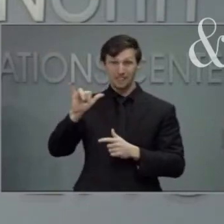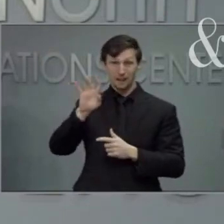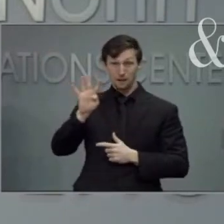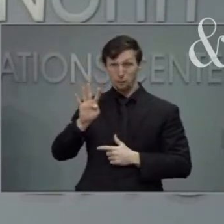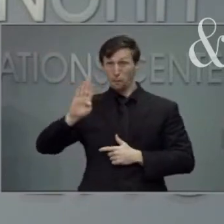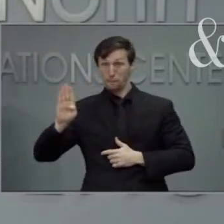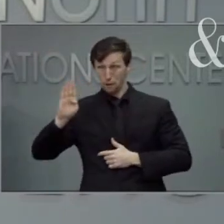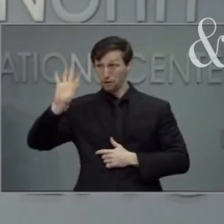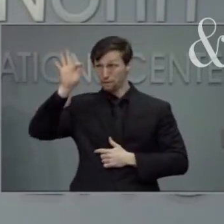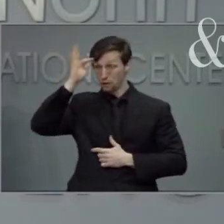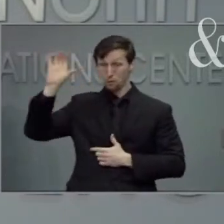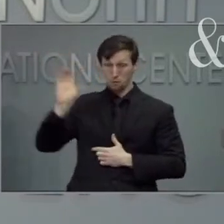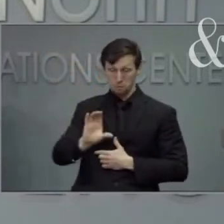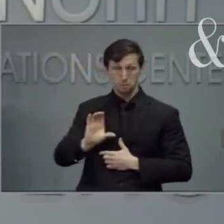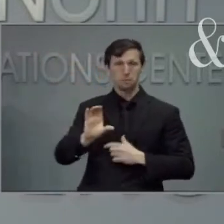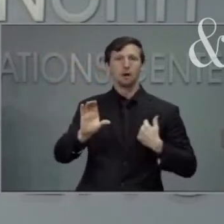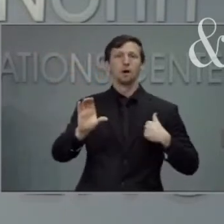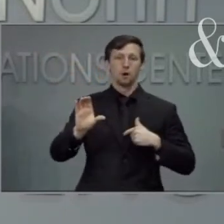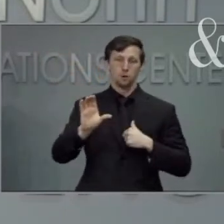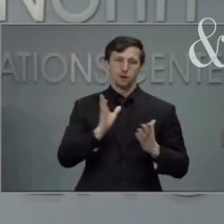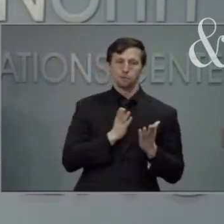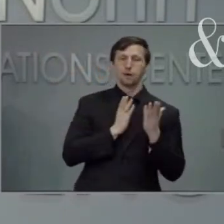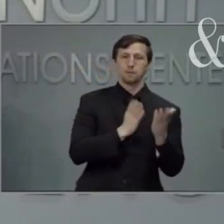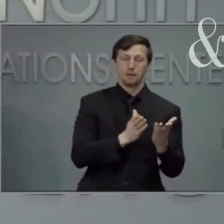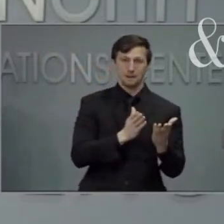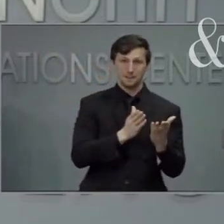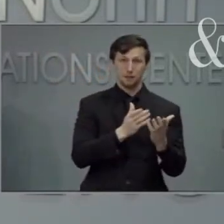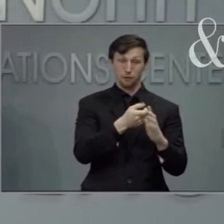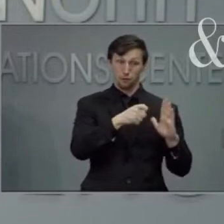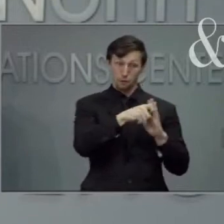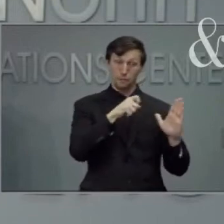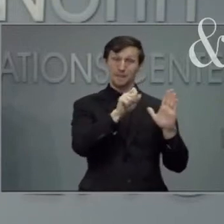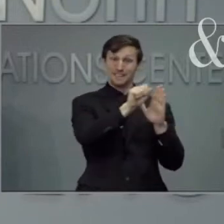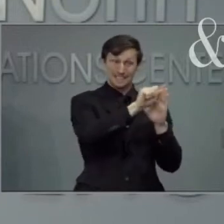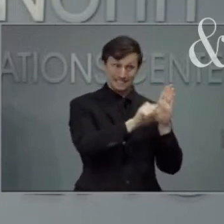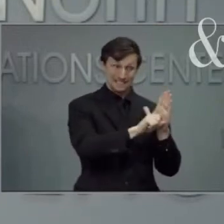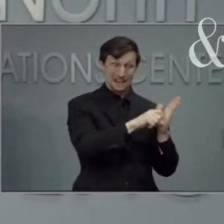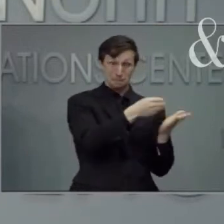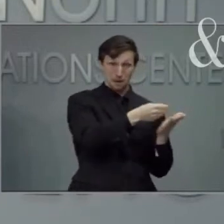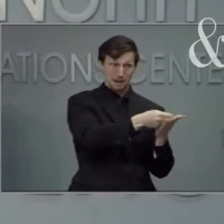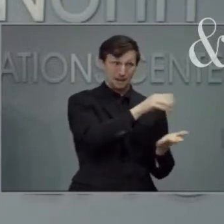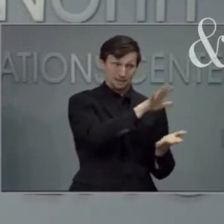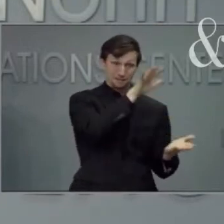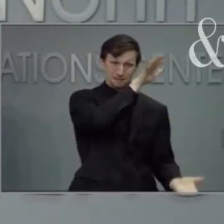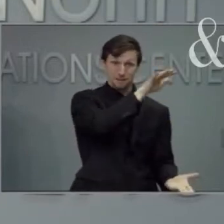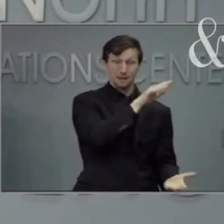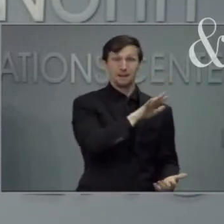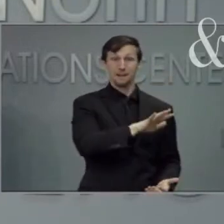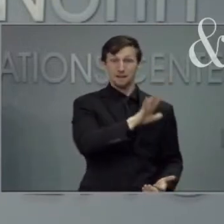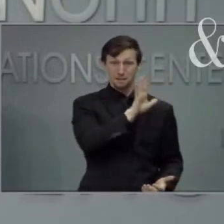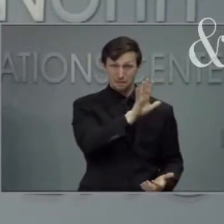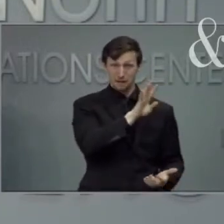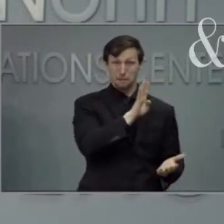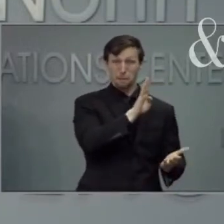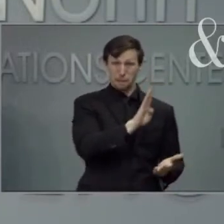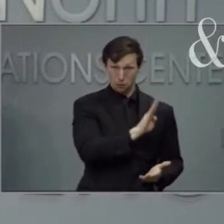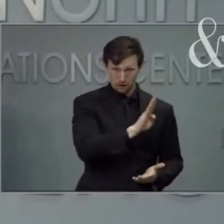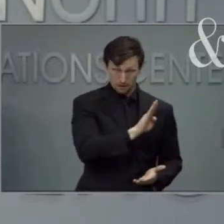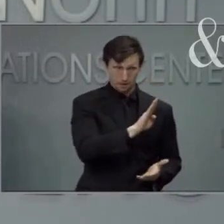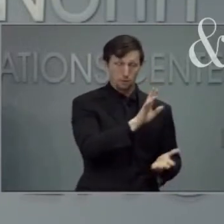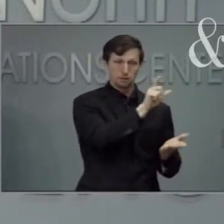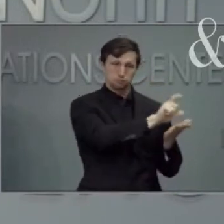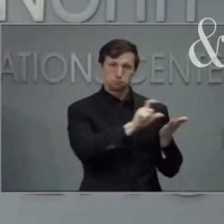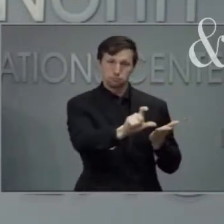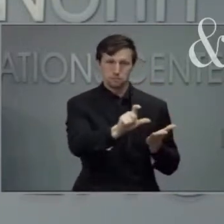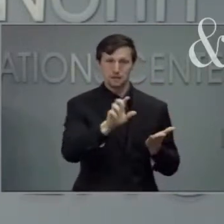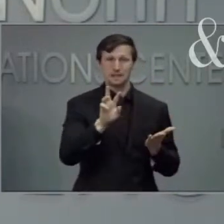funds, we're recommending $695 million from the more than $4 billion in state funds that